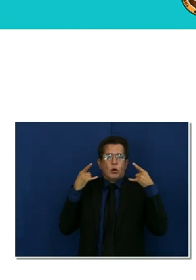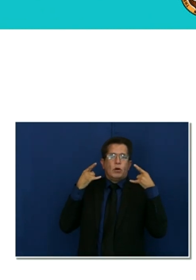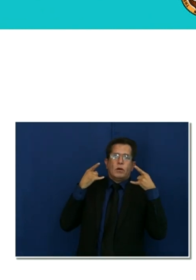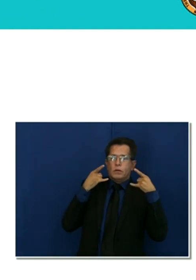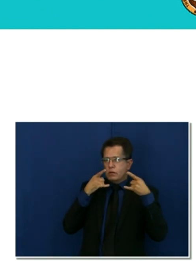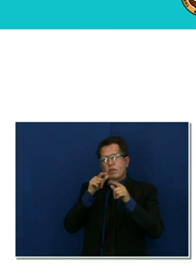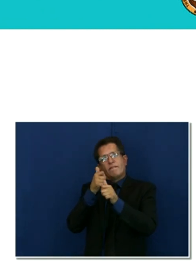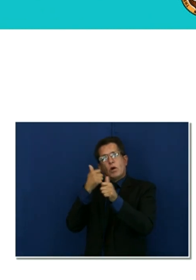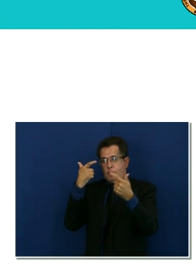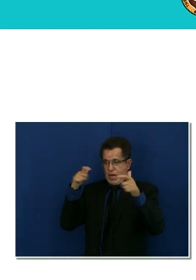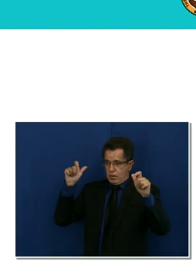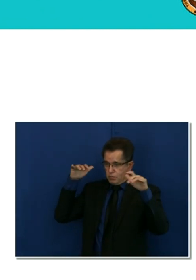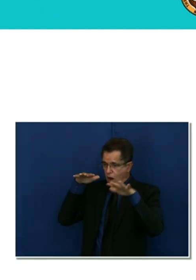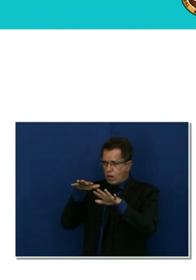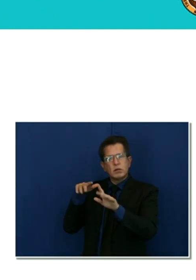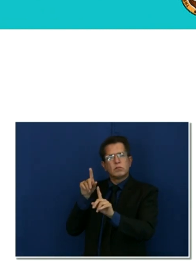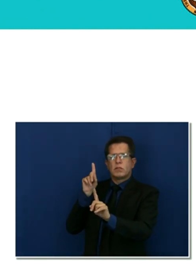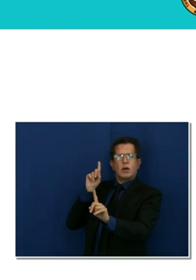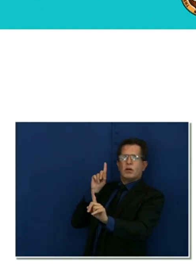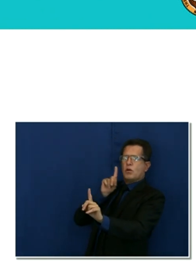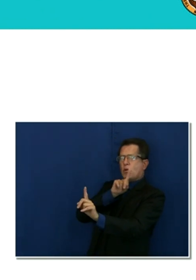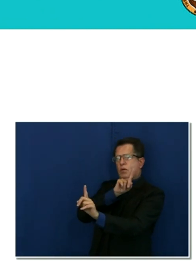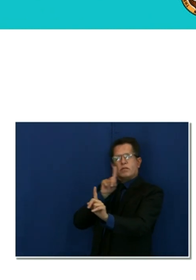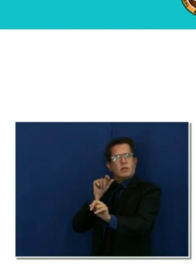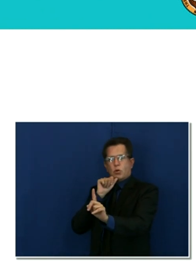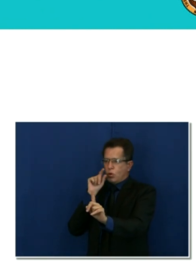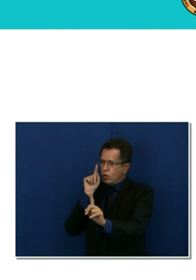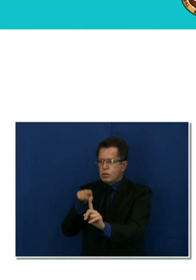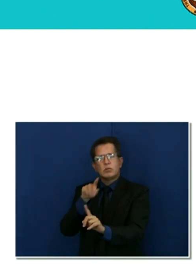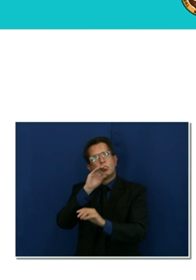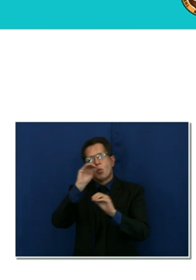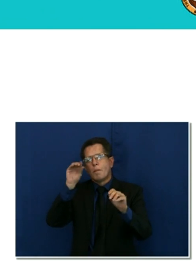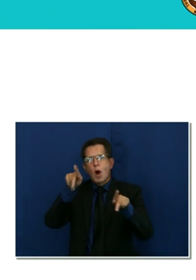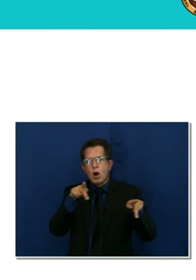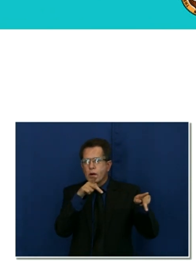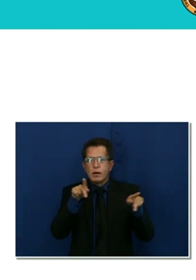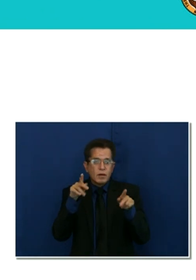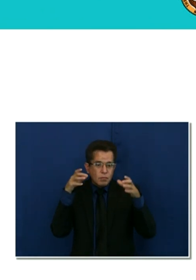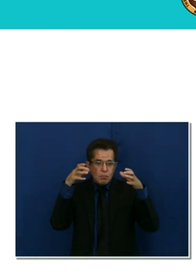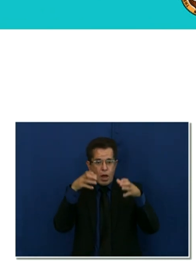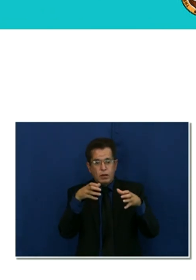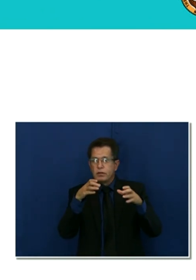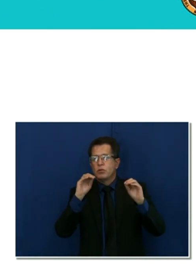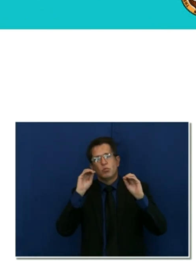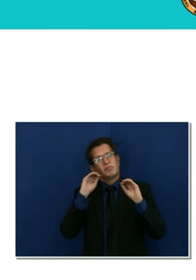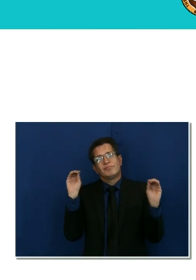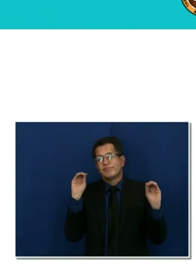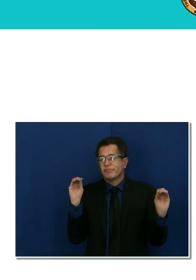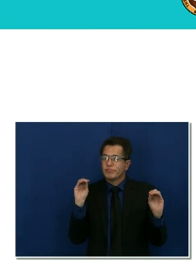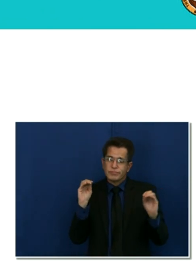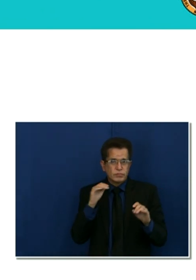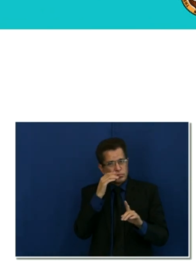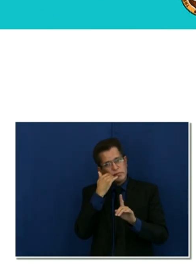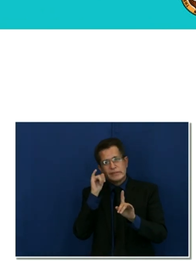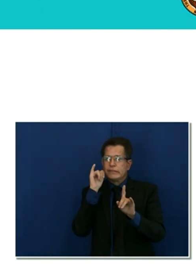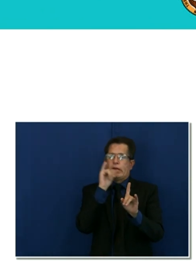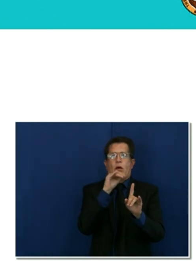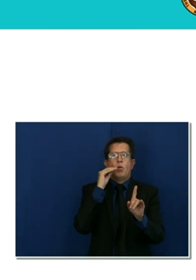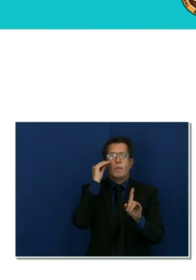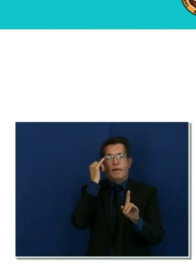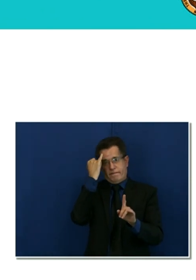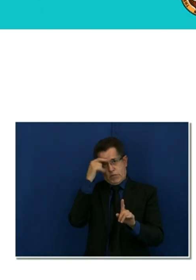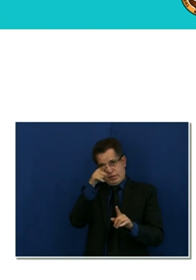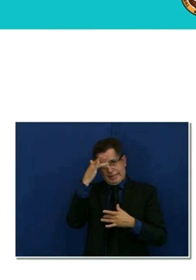avoiding large crowds, groups, and parties. And really, it's important to stay home if you